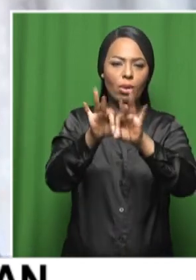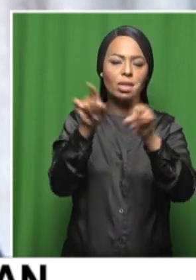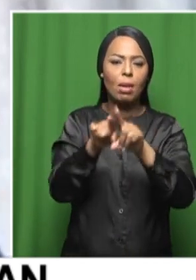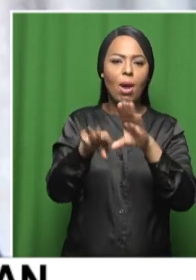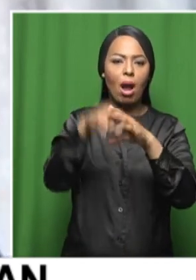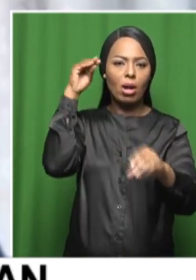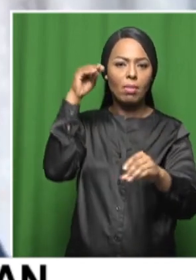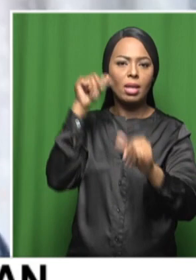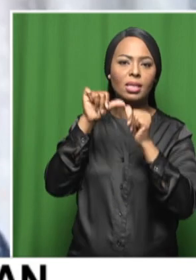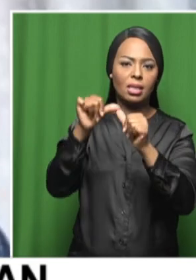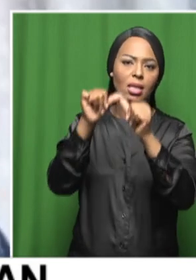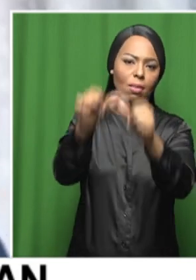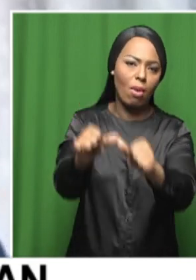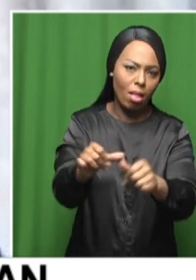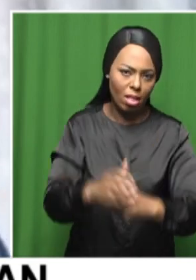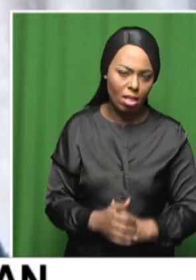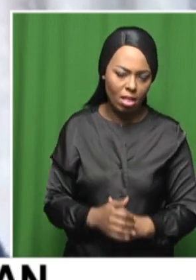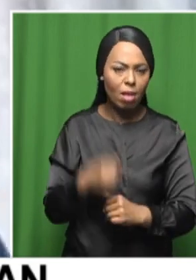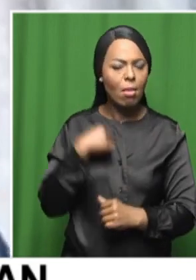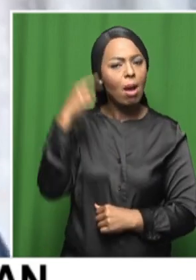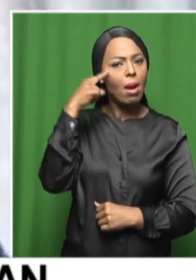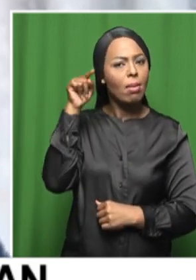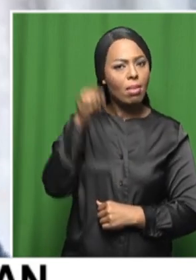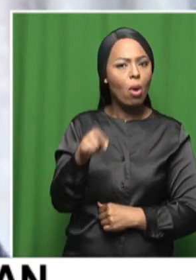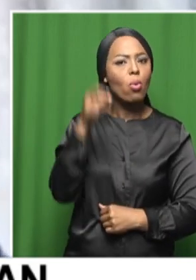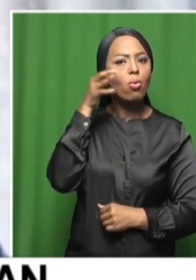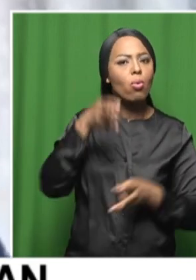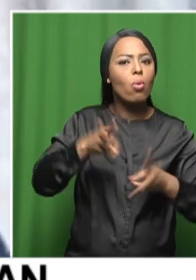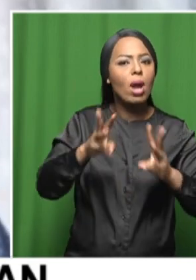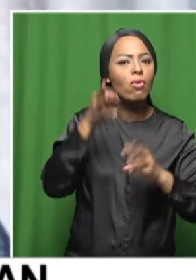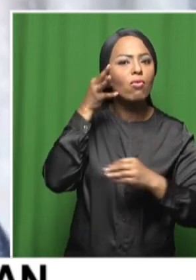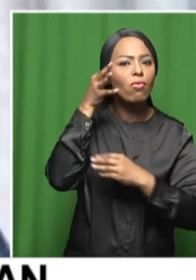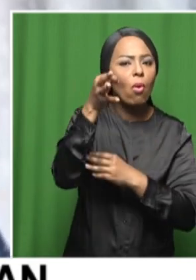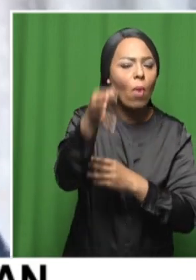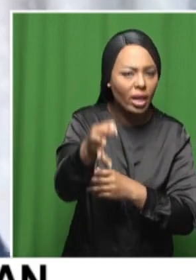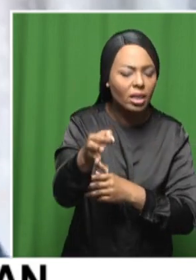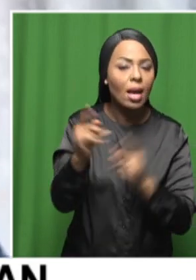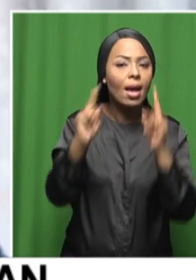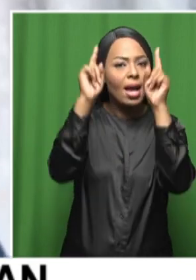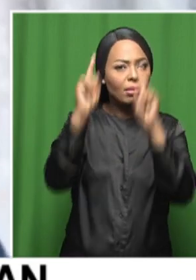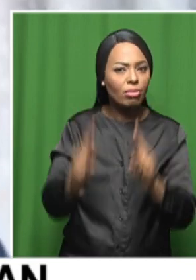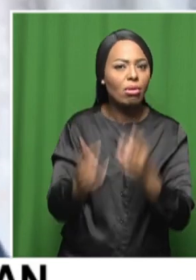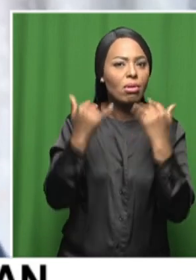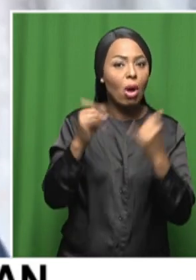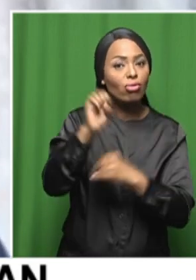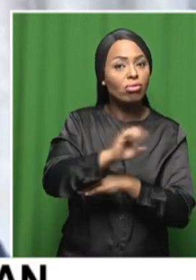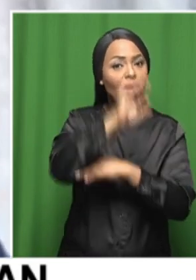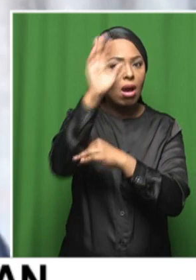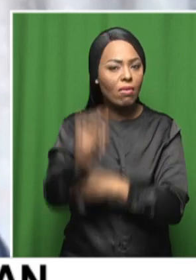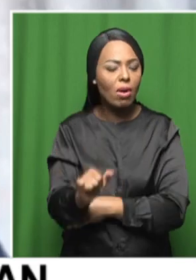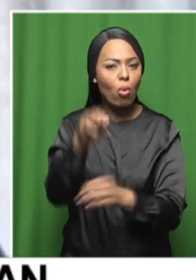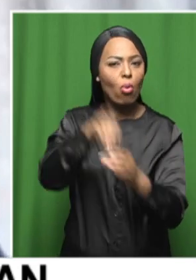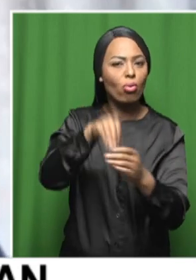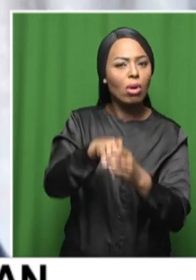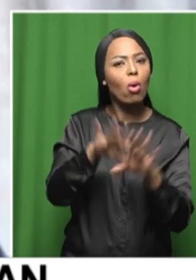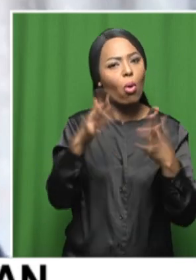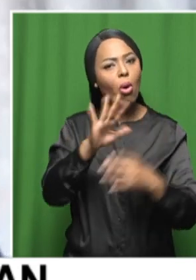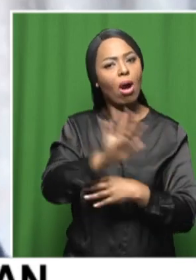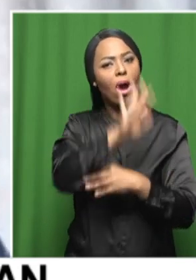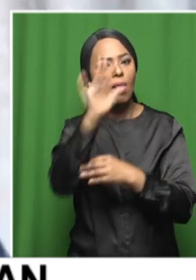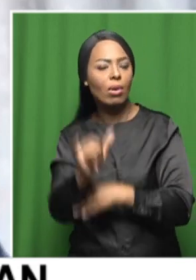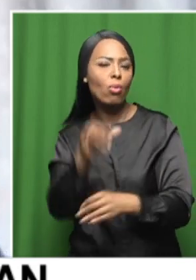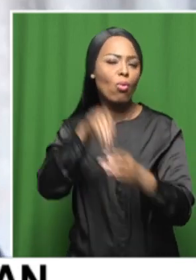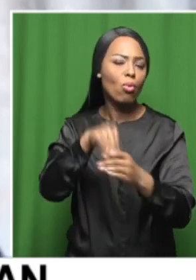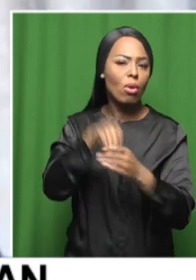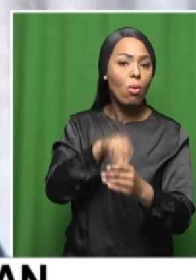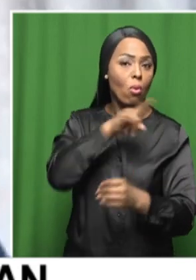much more sustainable. So I think this is the way forward, especially in a South African context or an African context